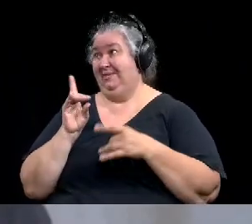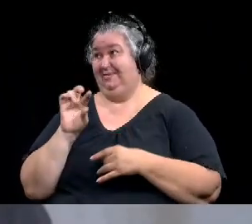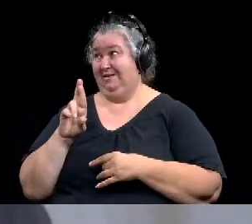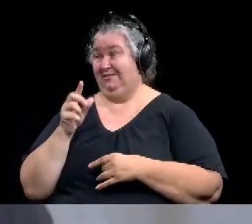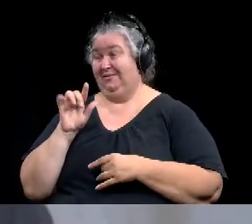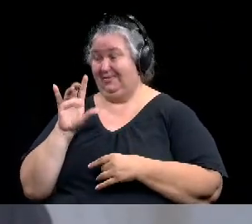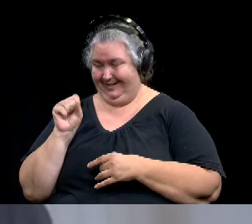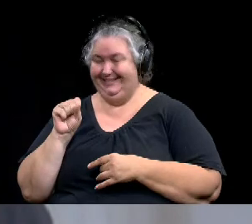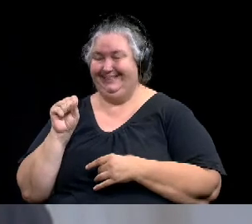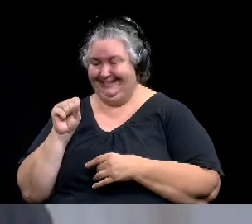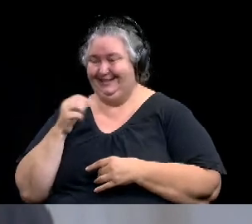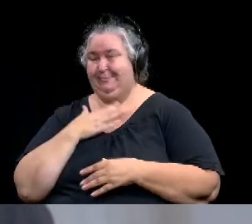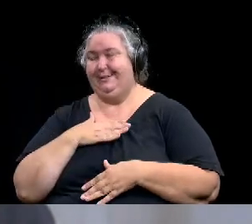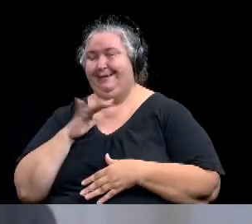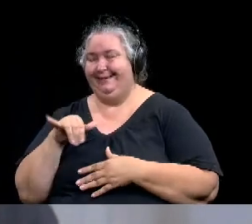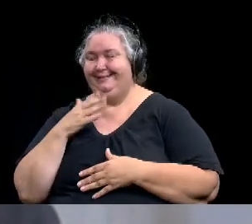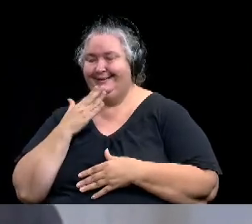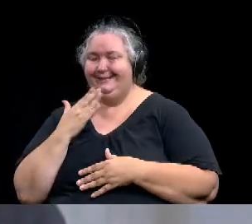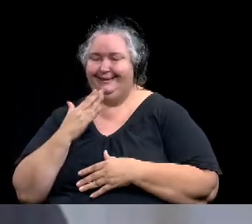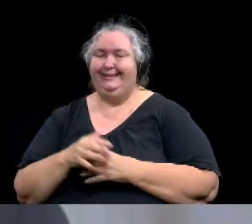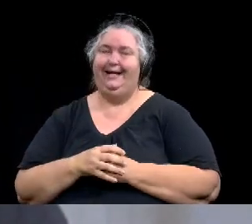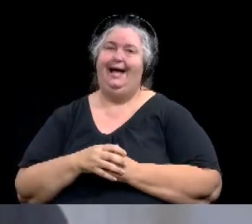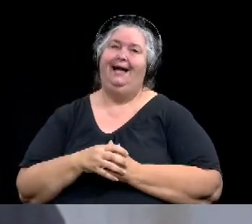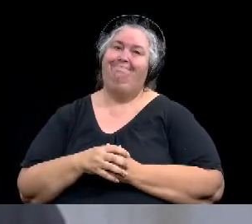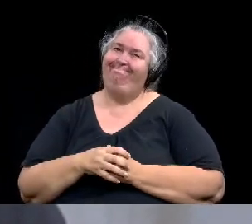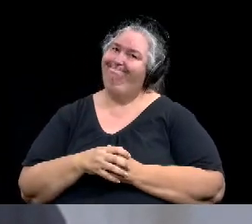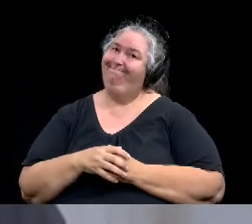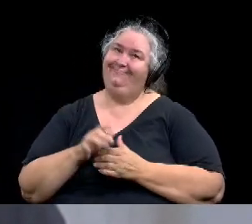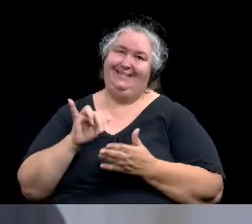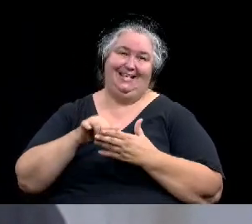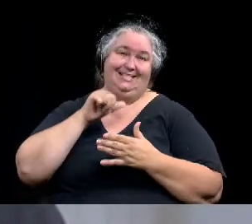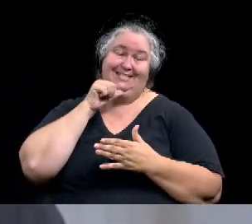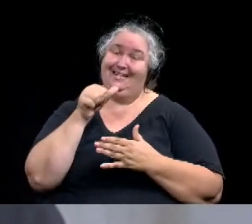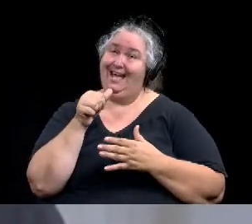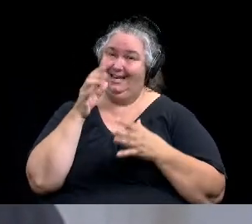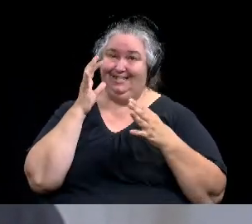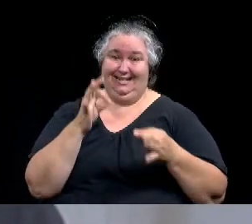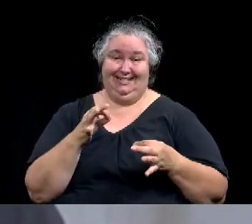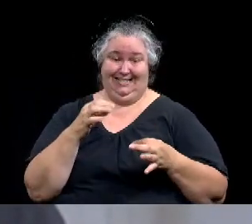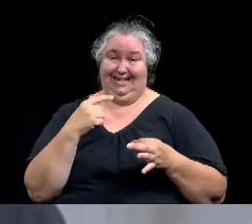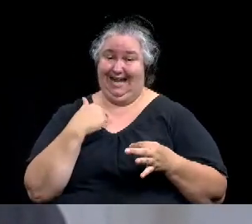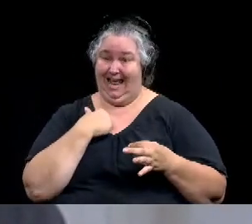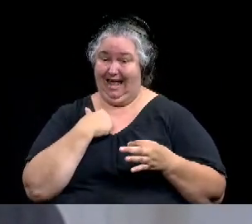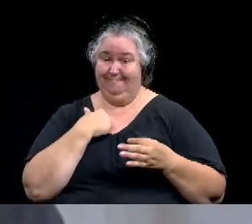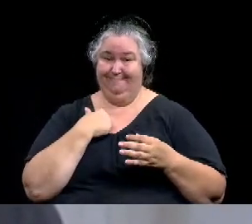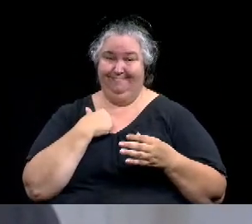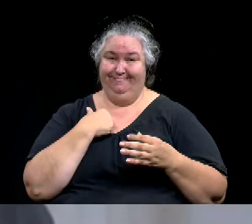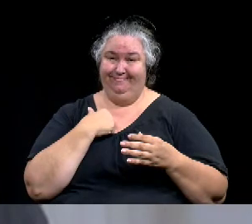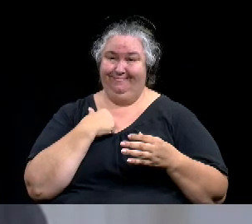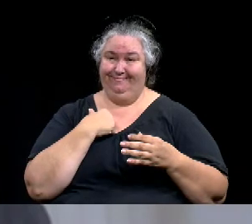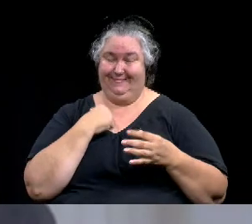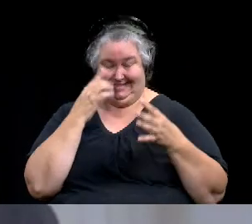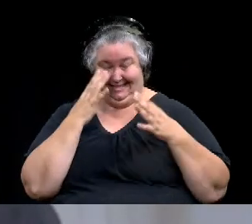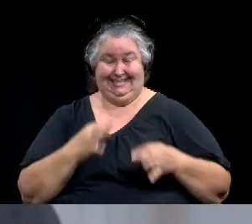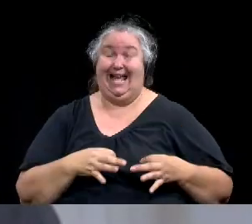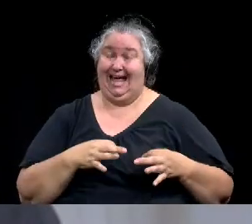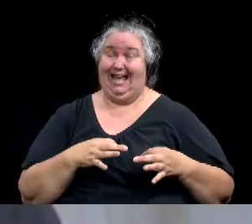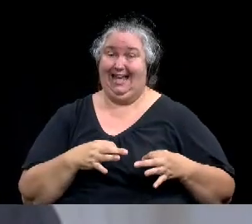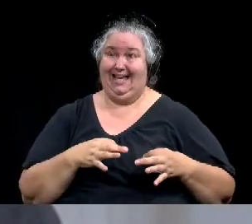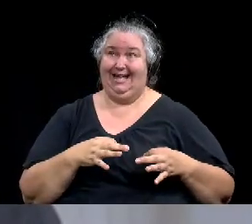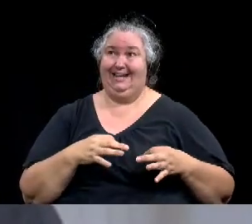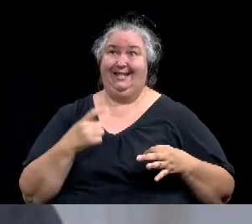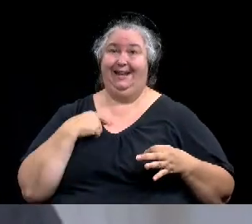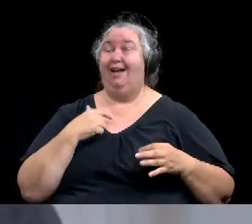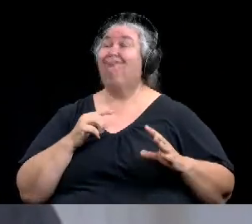Griggs. And this is not a decision I make that I'm going to walk off from. So everything